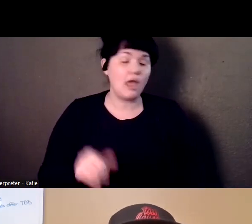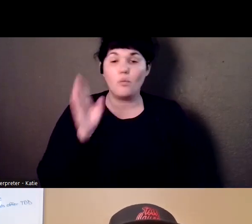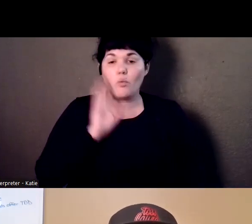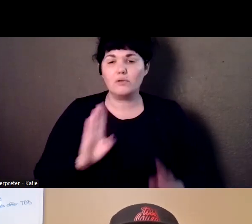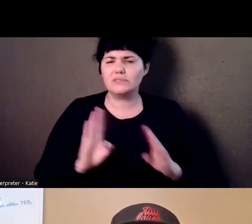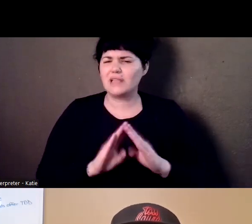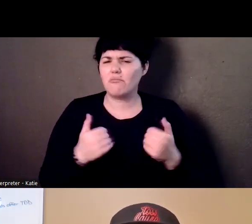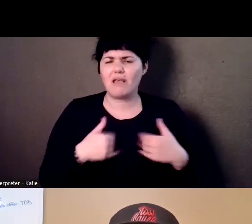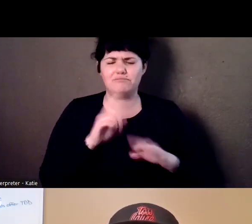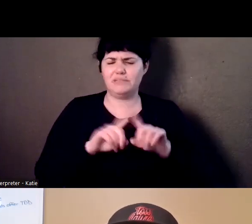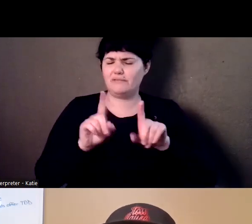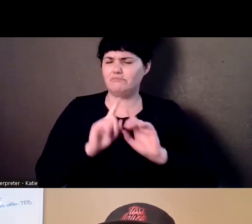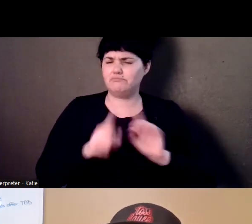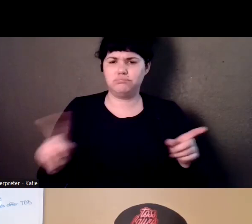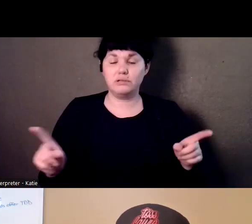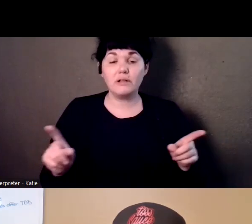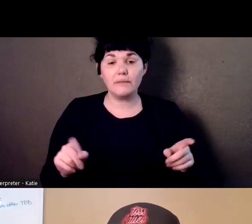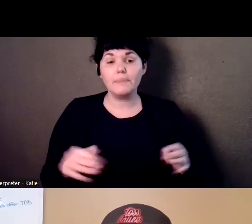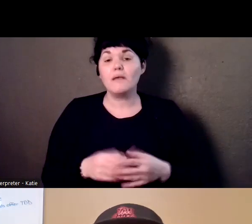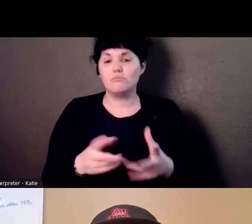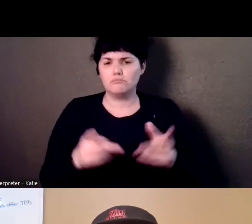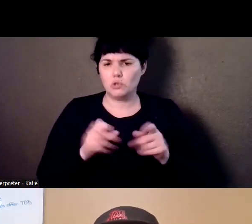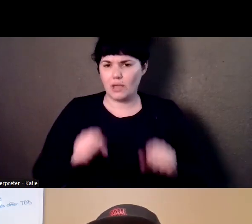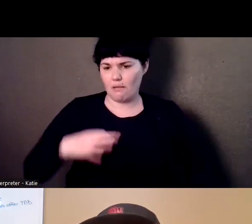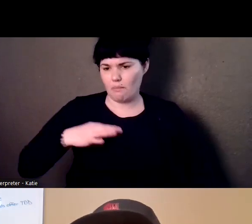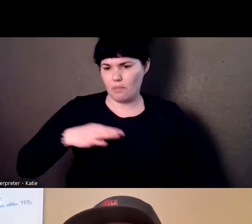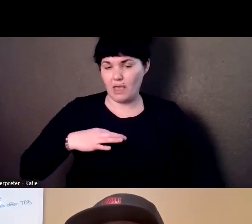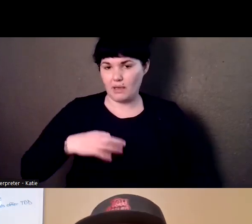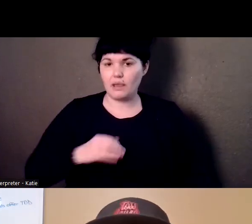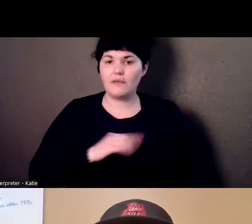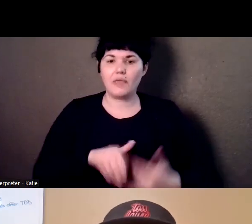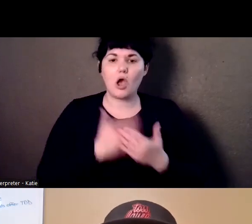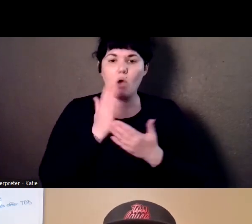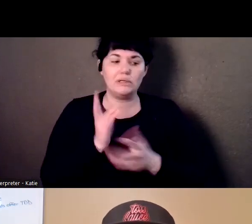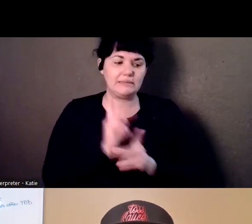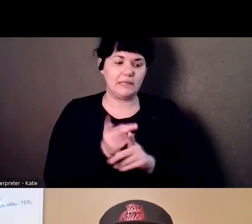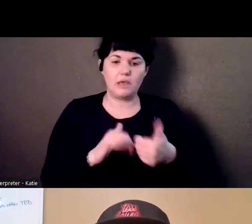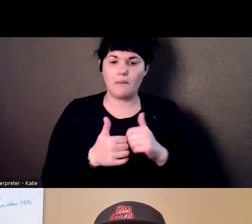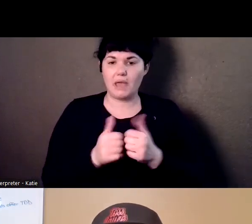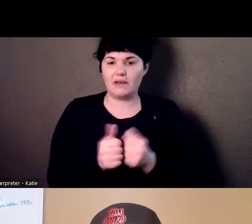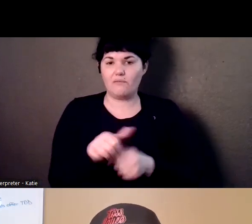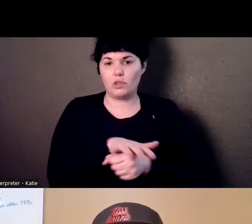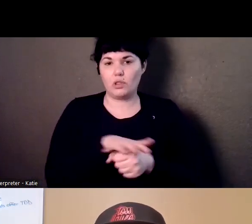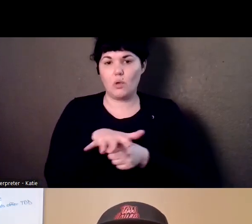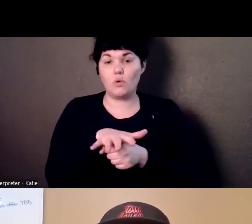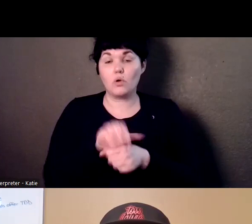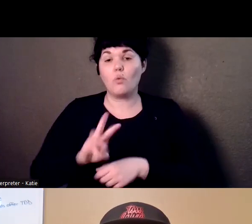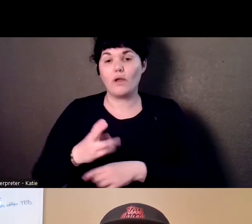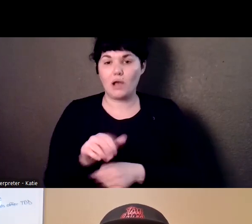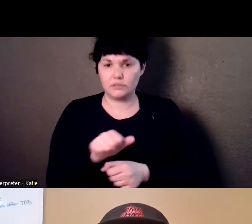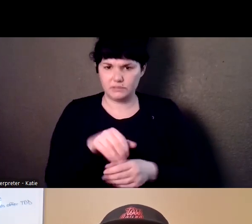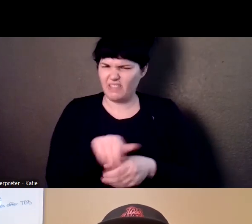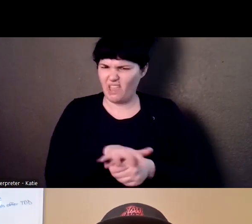different facilities that you can apply at, and they all stay competitive with local warehouses in the area.